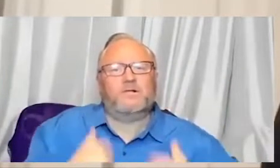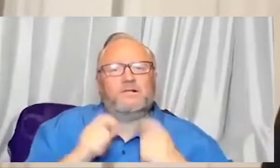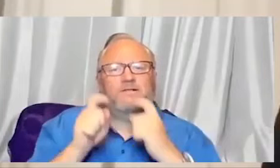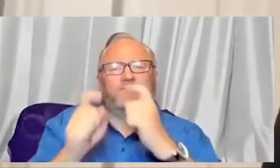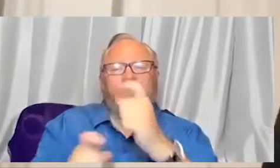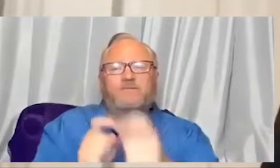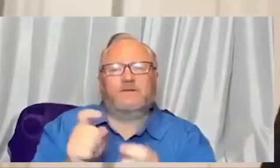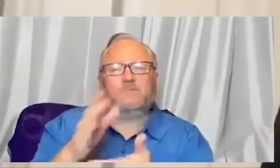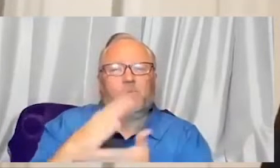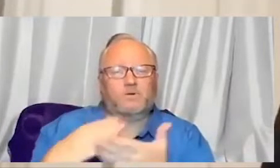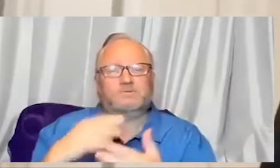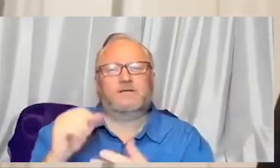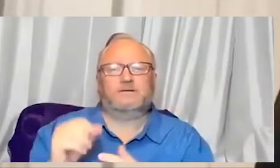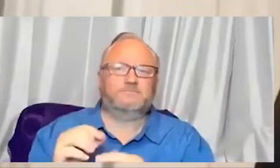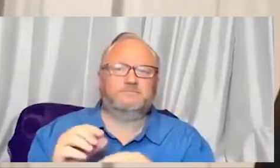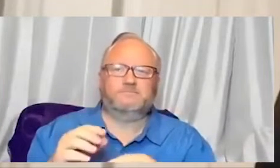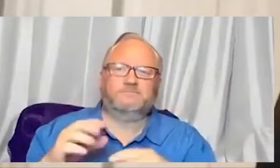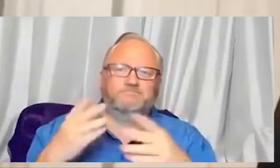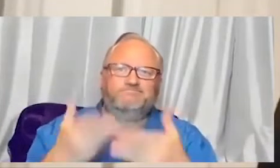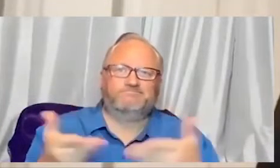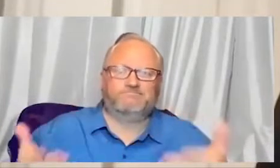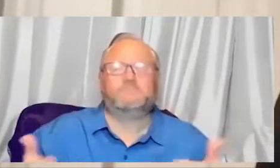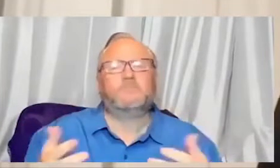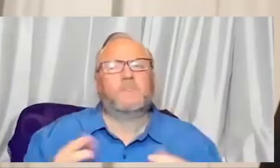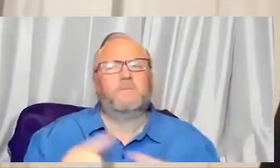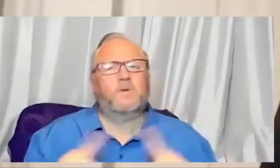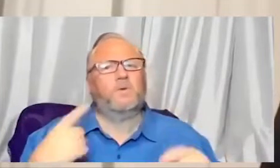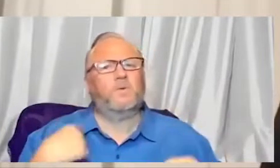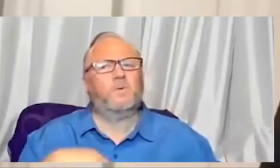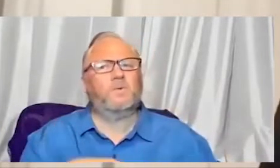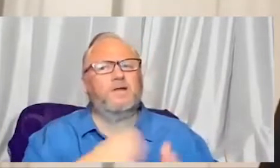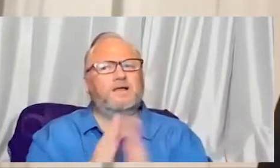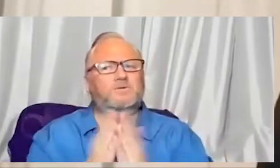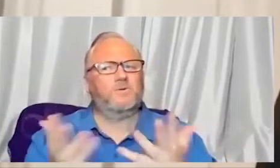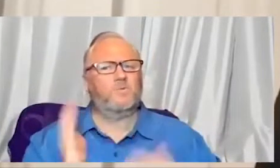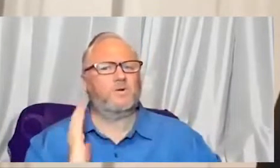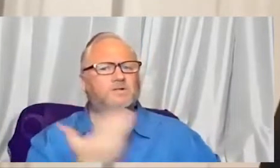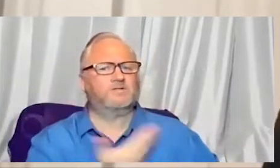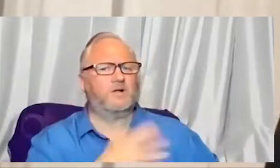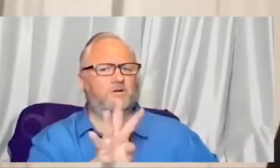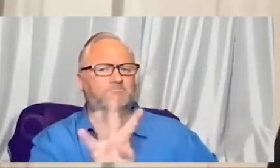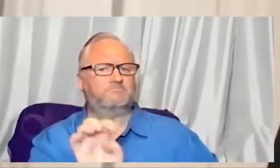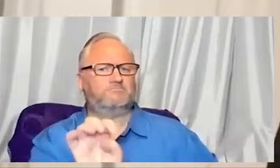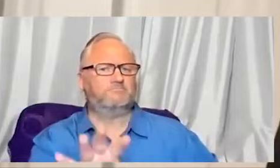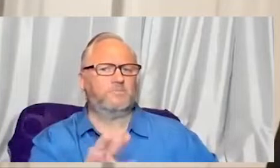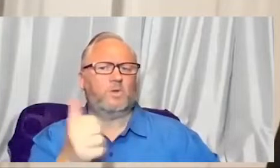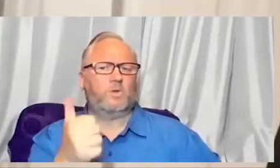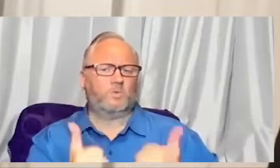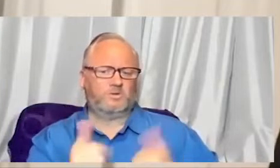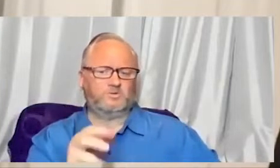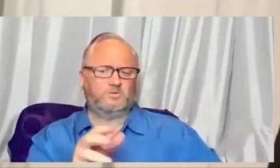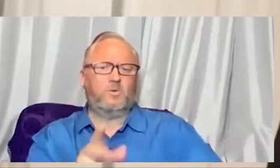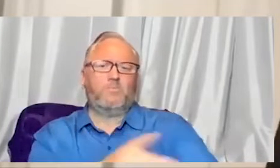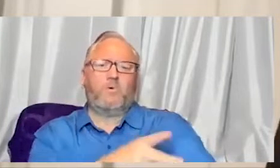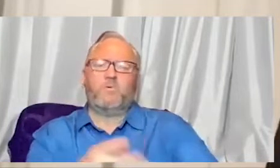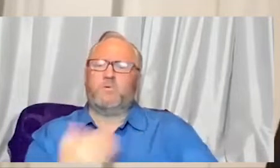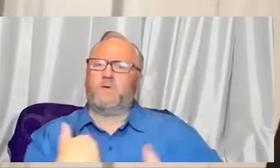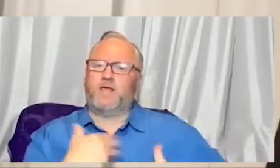this confluence, what is our question? The poem in our hearts, our